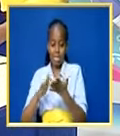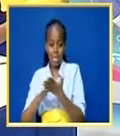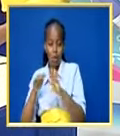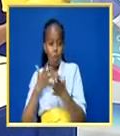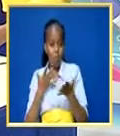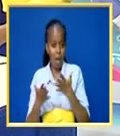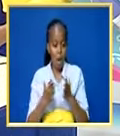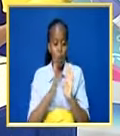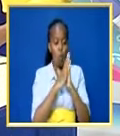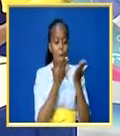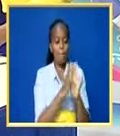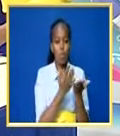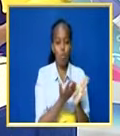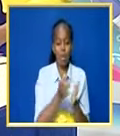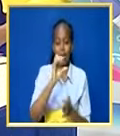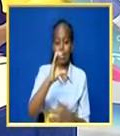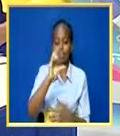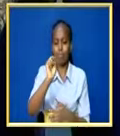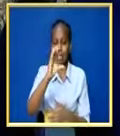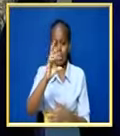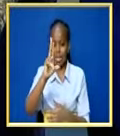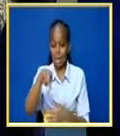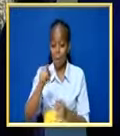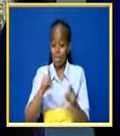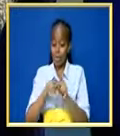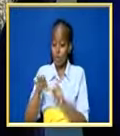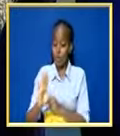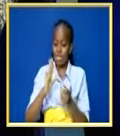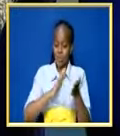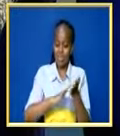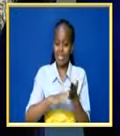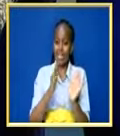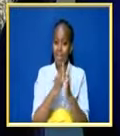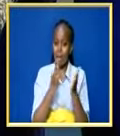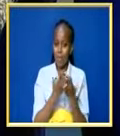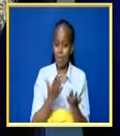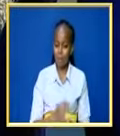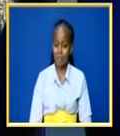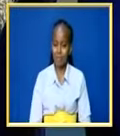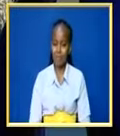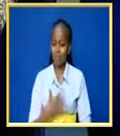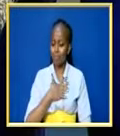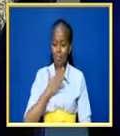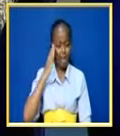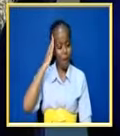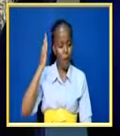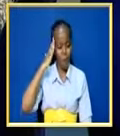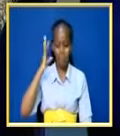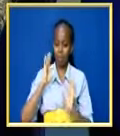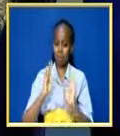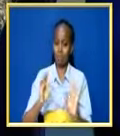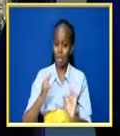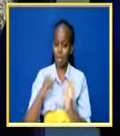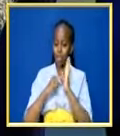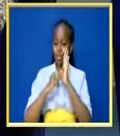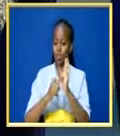scrapbooks. Awesome! Yeah. That sounds like a great idea. You'll also stick yours in the scrapbook Yay, later. My comb is looking fantastic. Look at that!